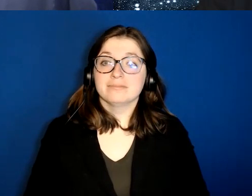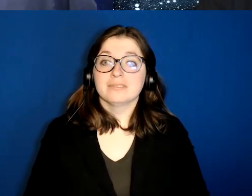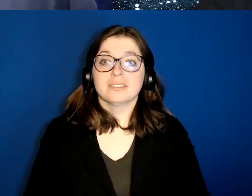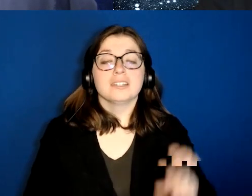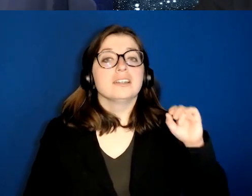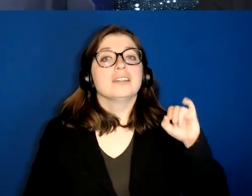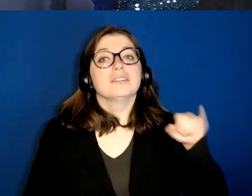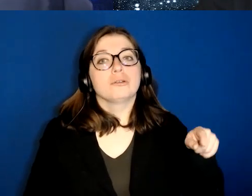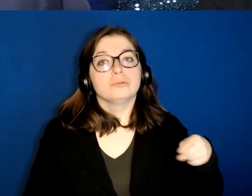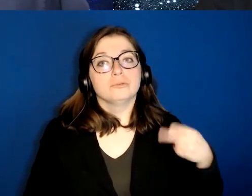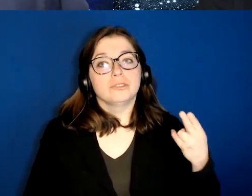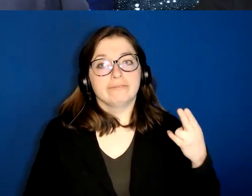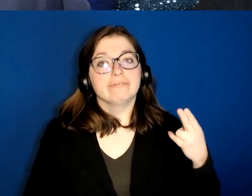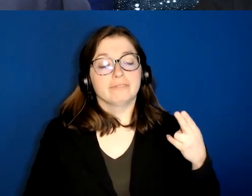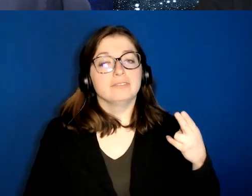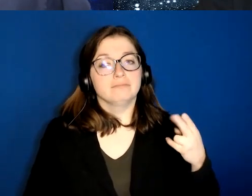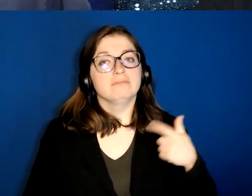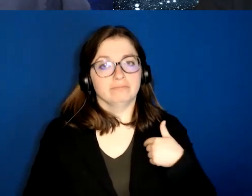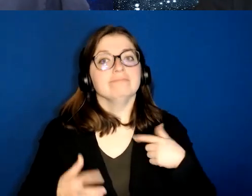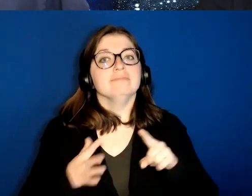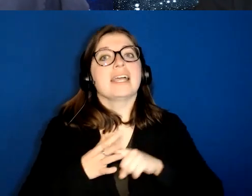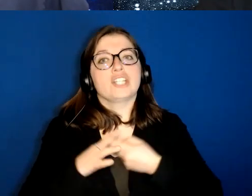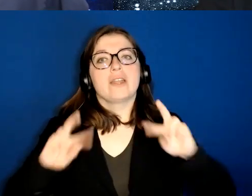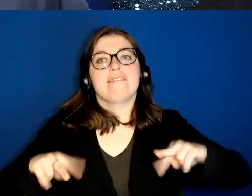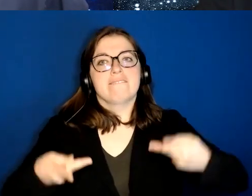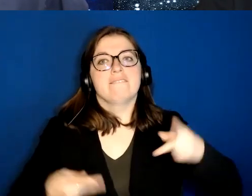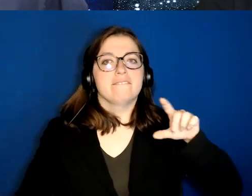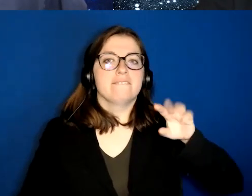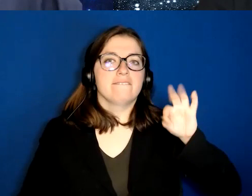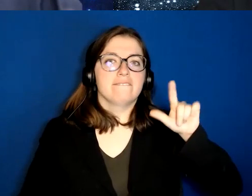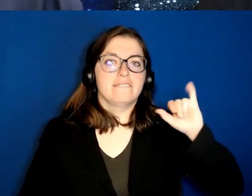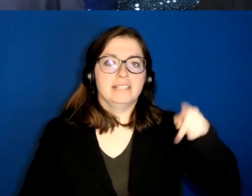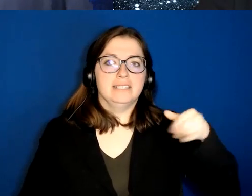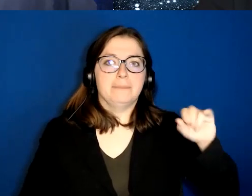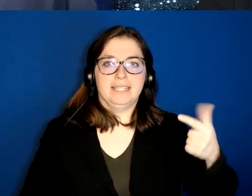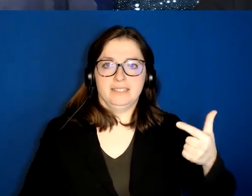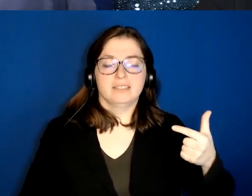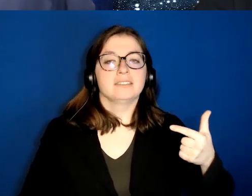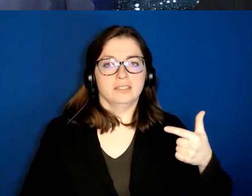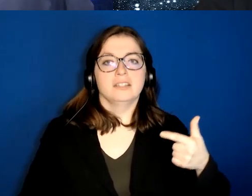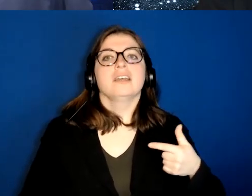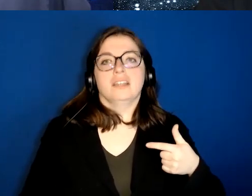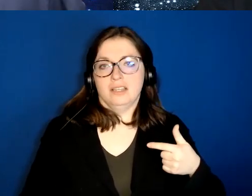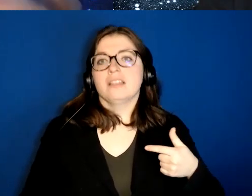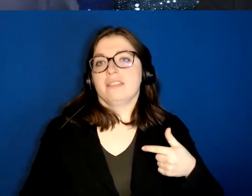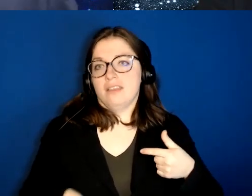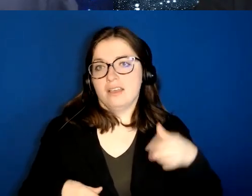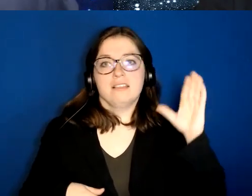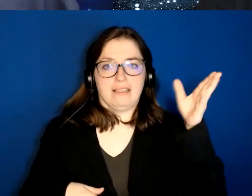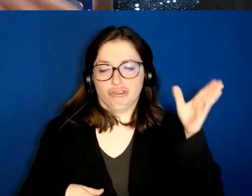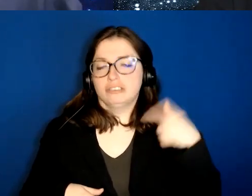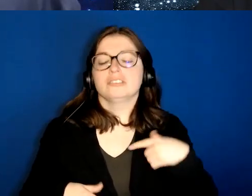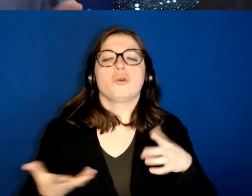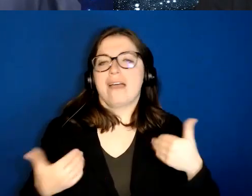and have recorded lectures. And in class, for the malware reverse engineering, for example, we'll work